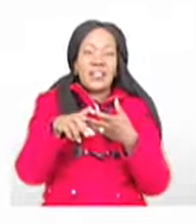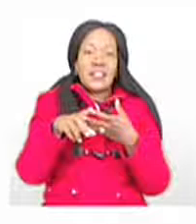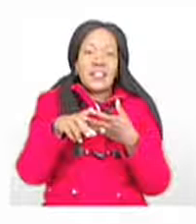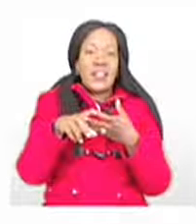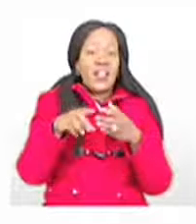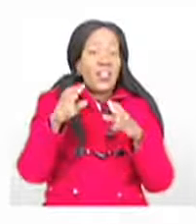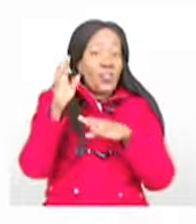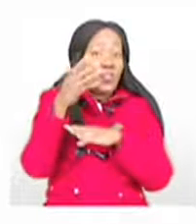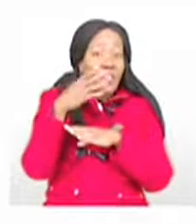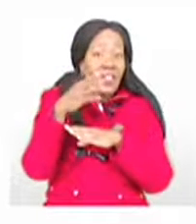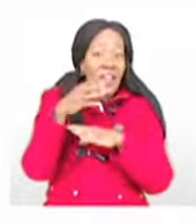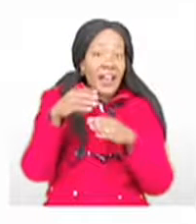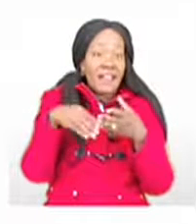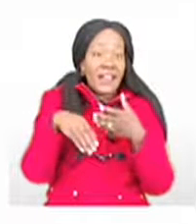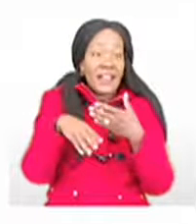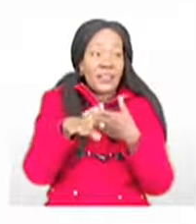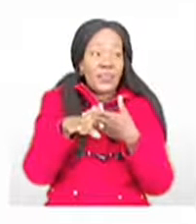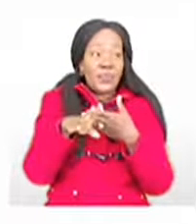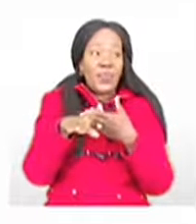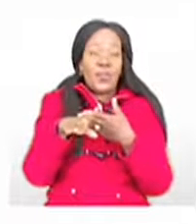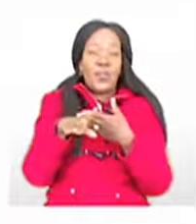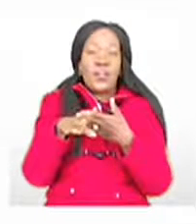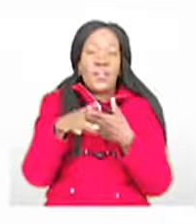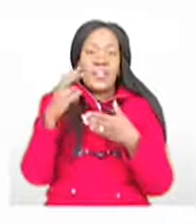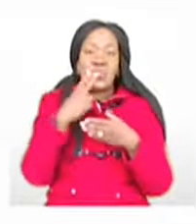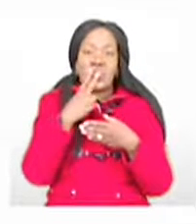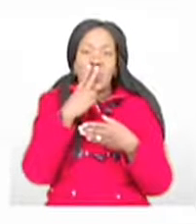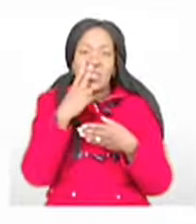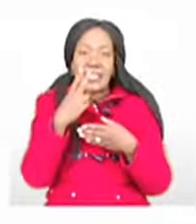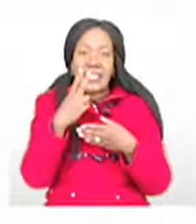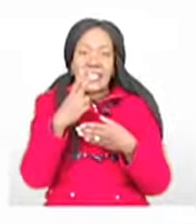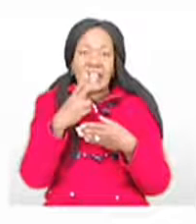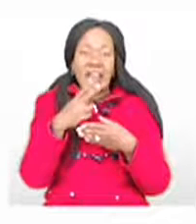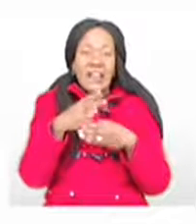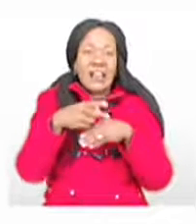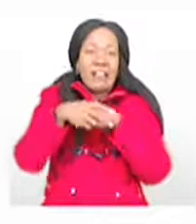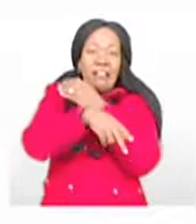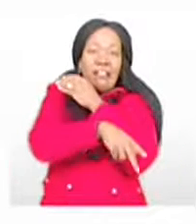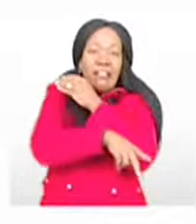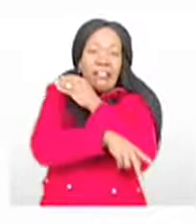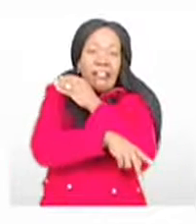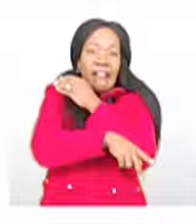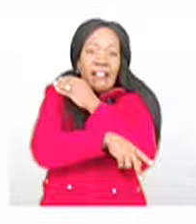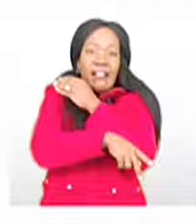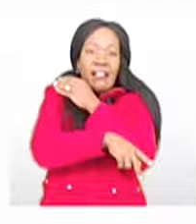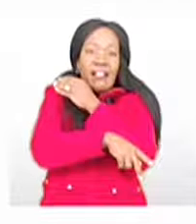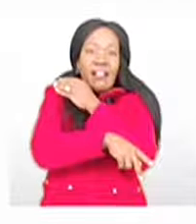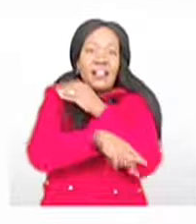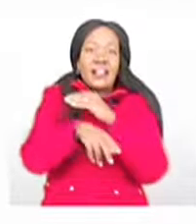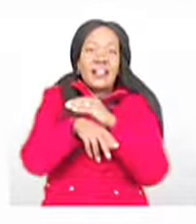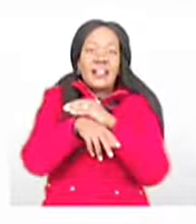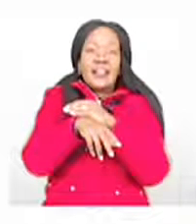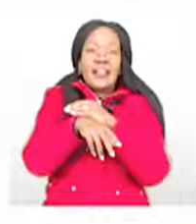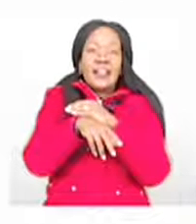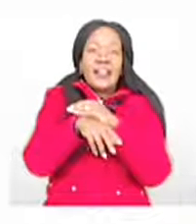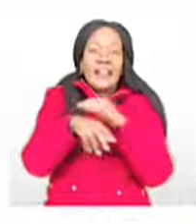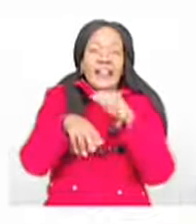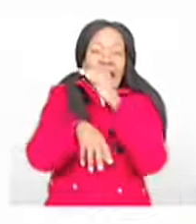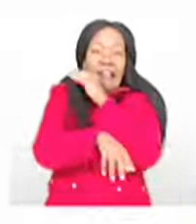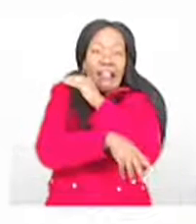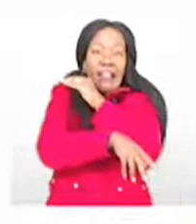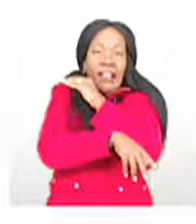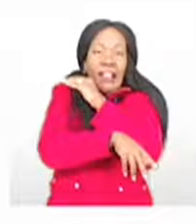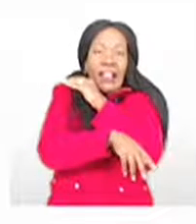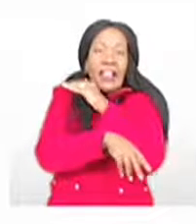cat flap. And that's when we see the tail of the mouse hanging